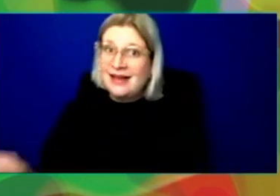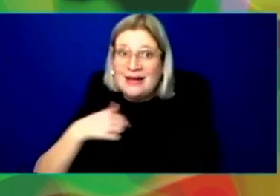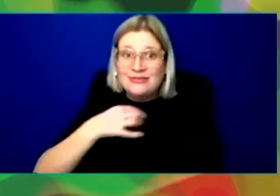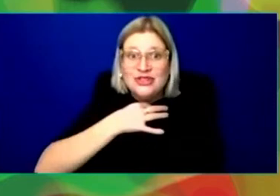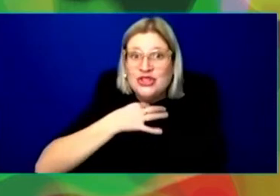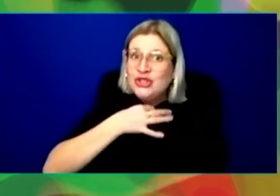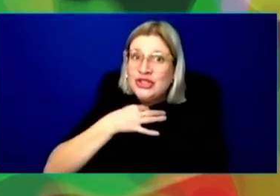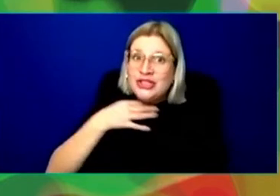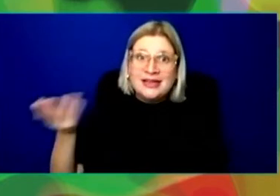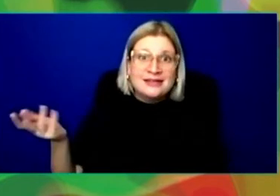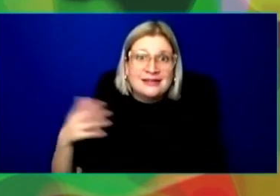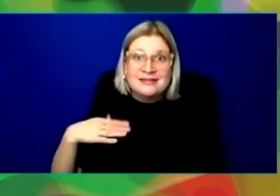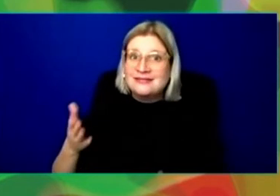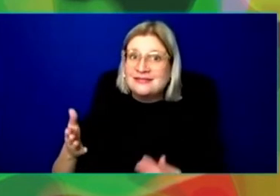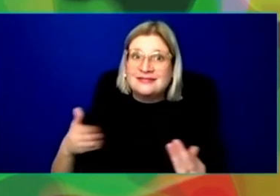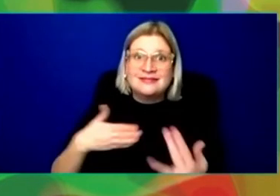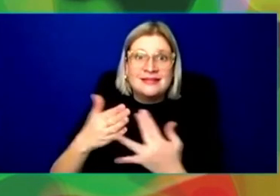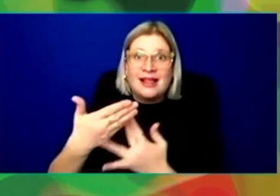to be very transparent.